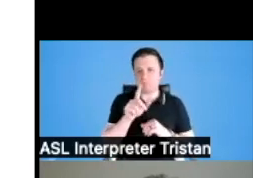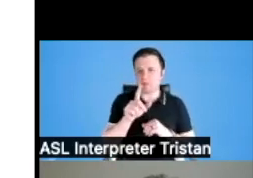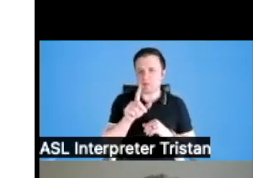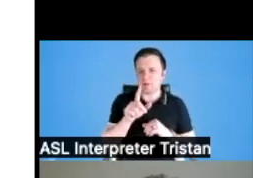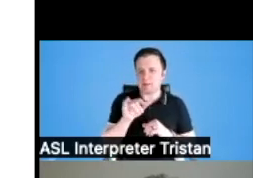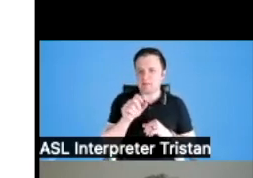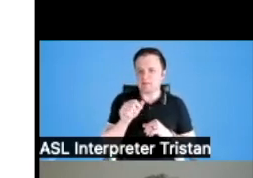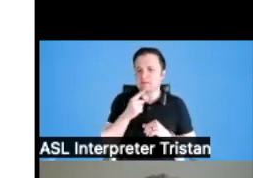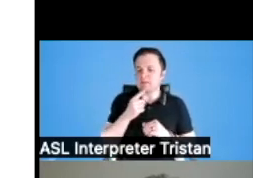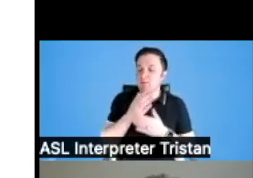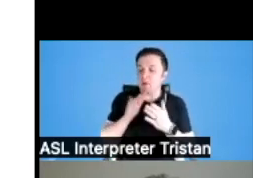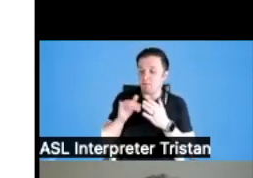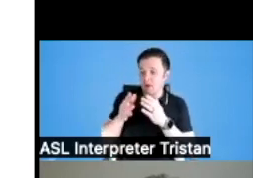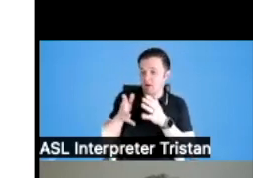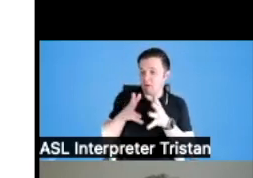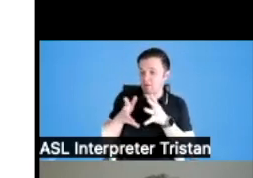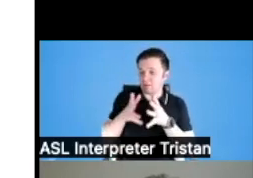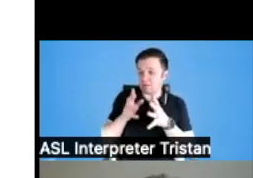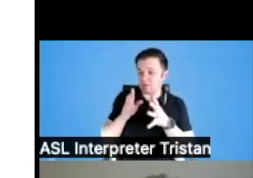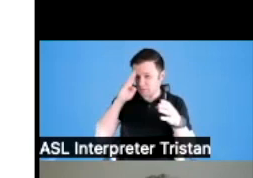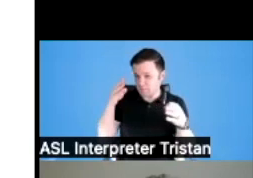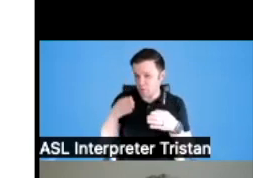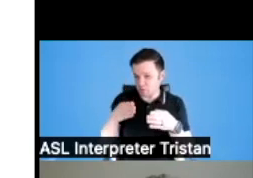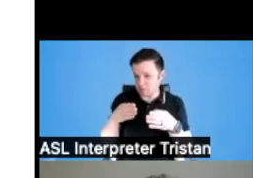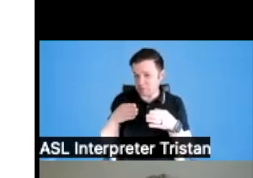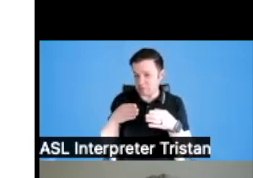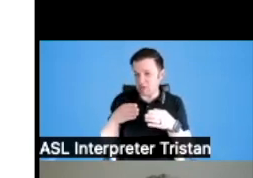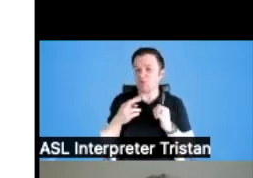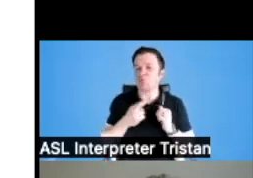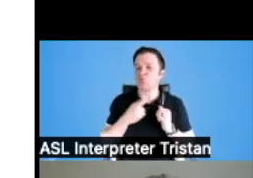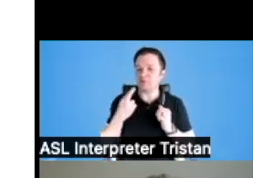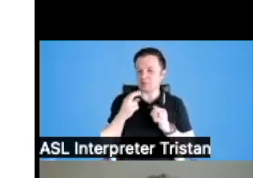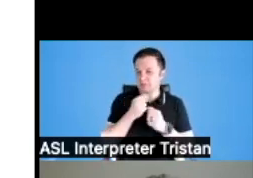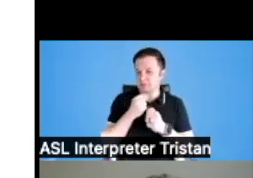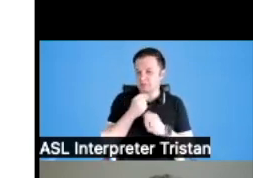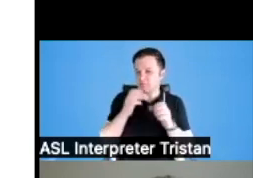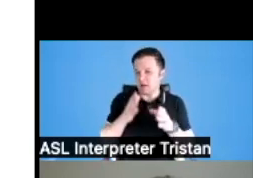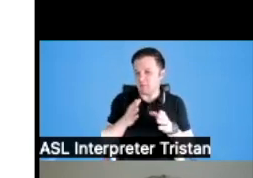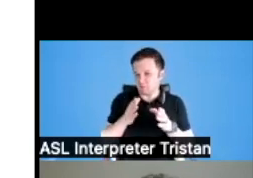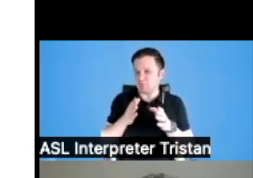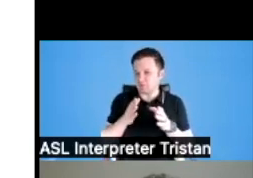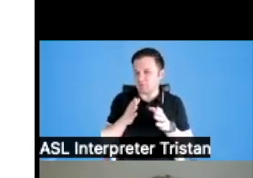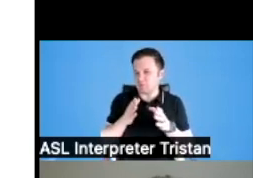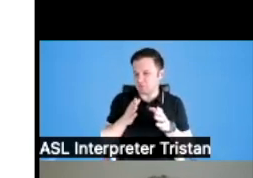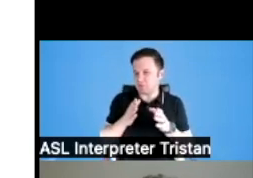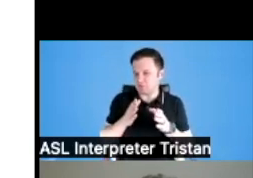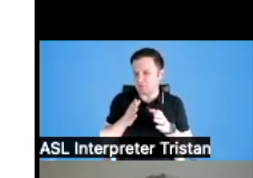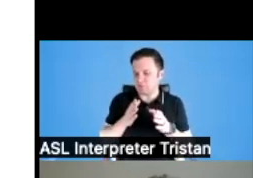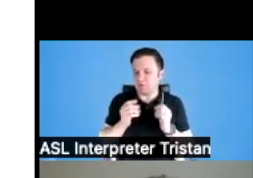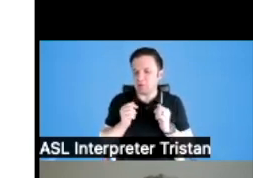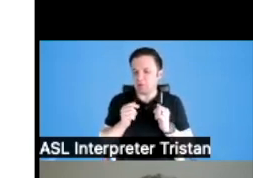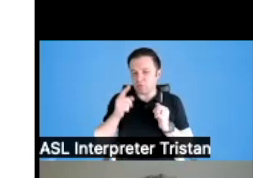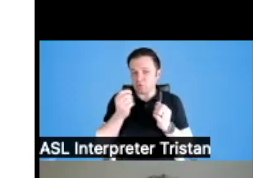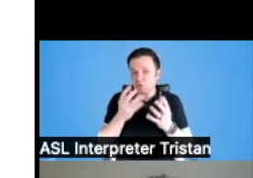that conversation really centers around the risks that survivors are centering. And so for so many advocates, we're so